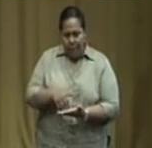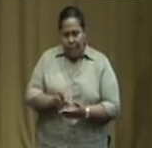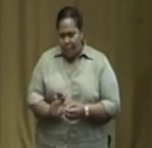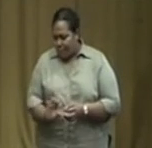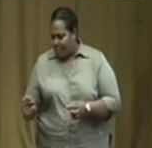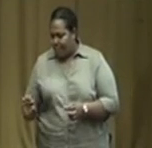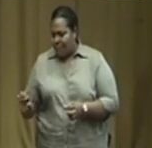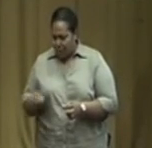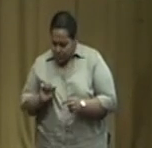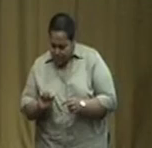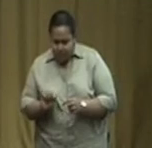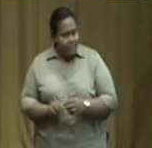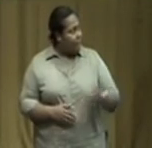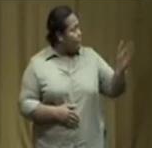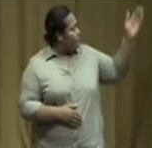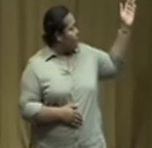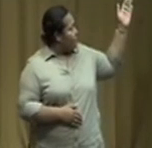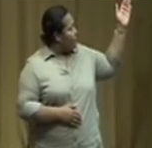look at the page, there it is.